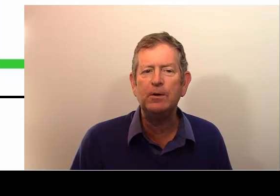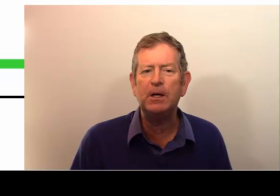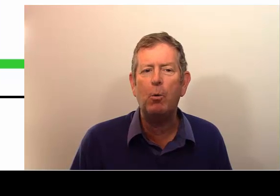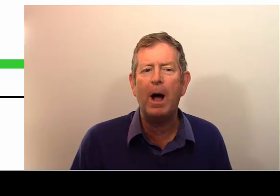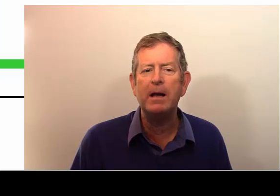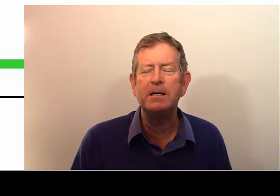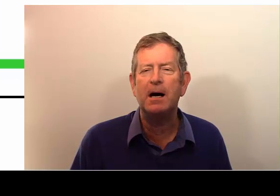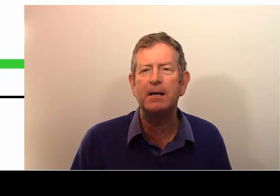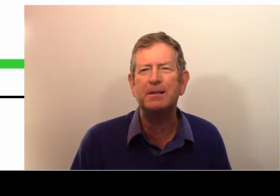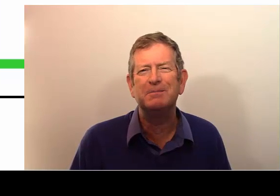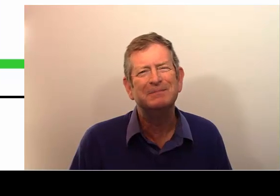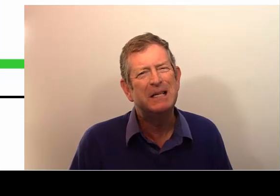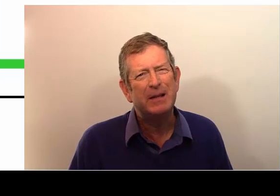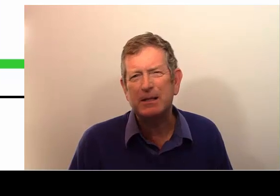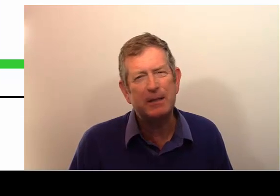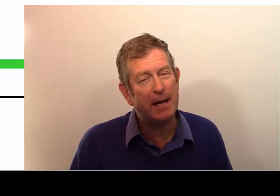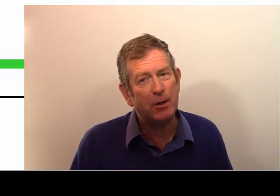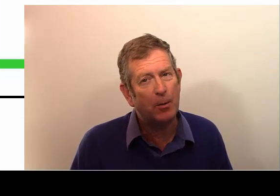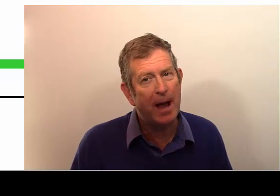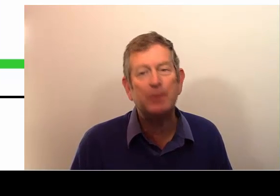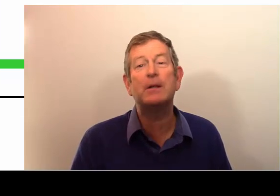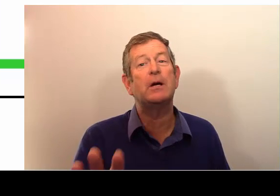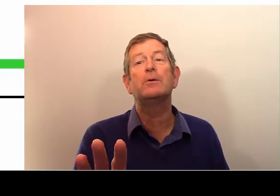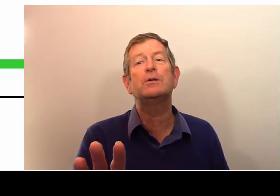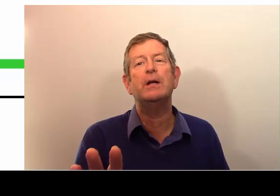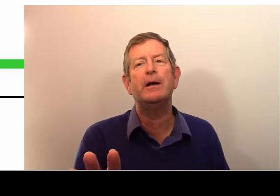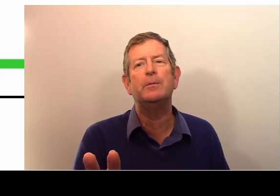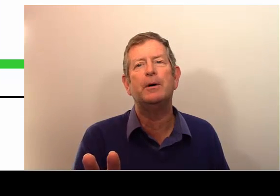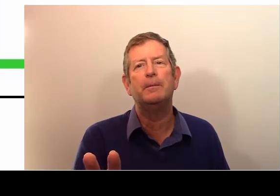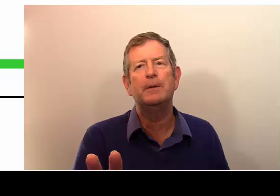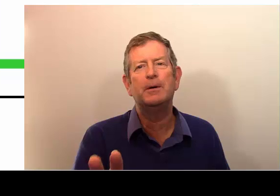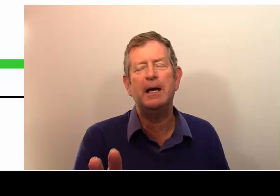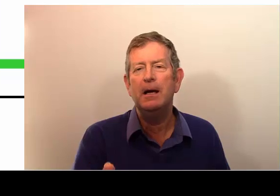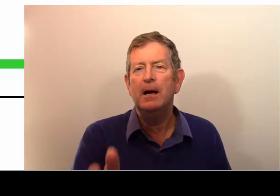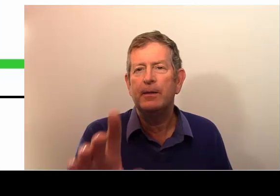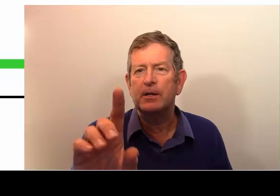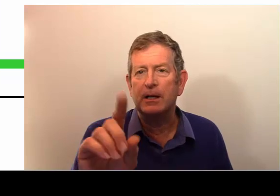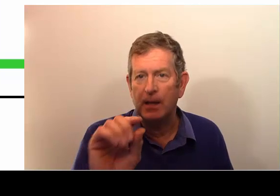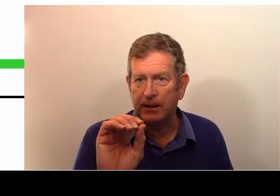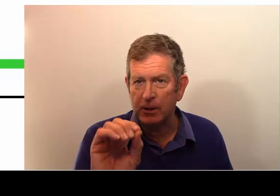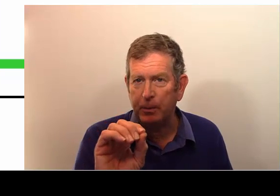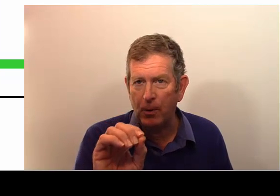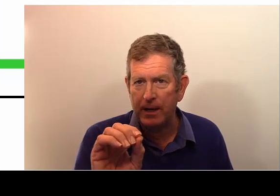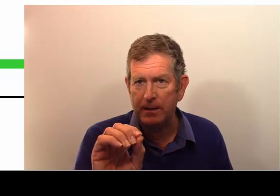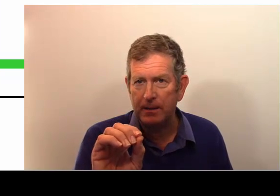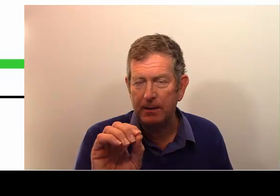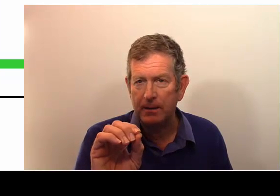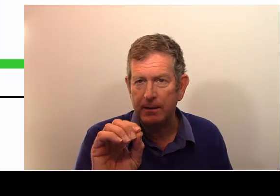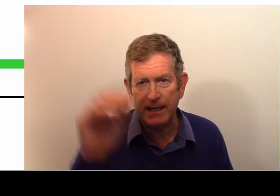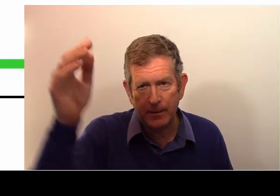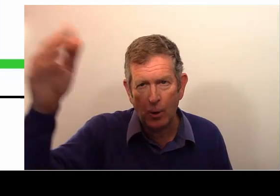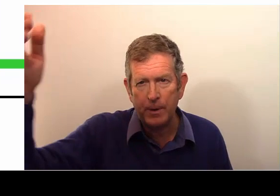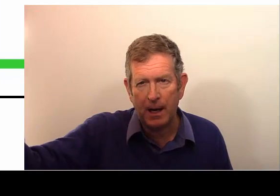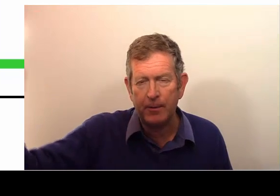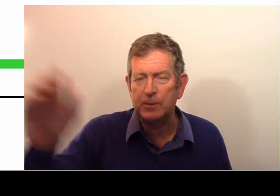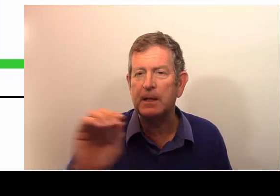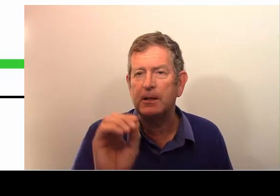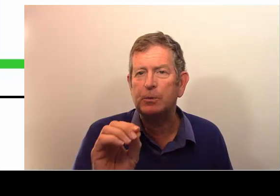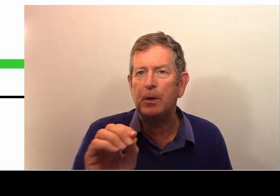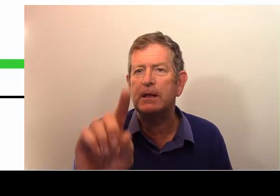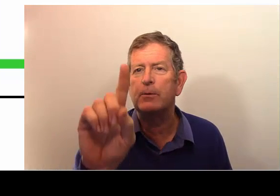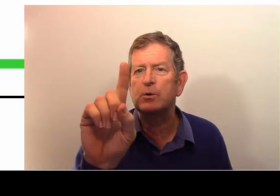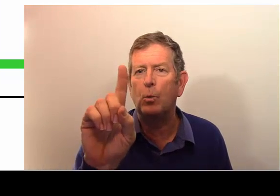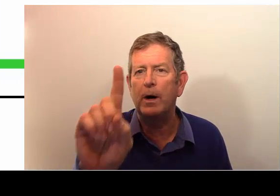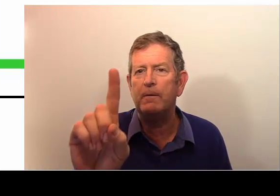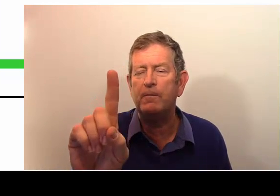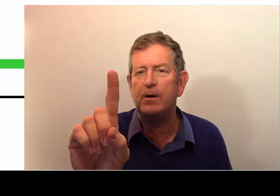Okay, now if you said why does, that's not correct, but it's understandable. Okay? At this point, later there will be others, but at